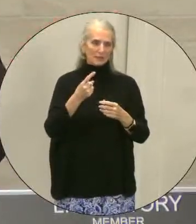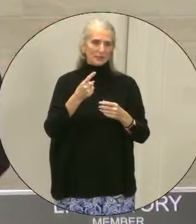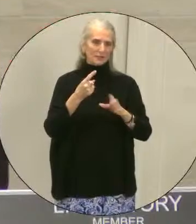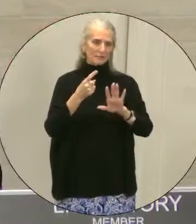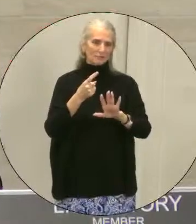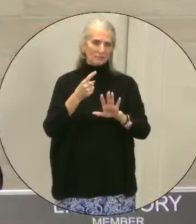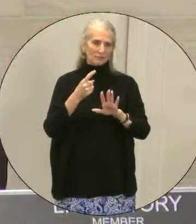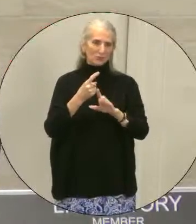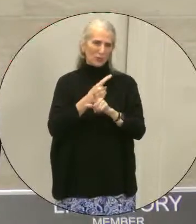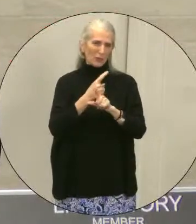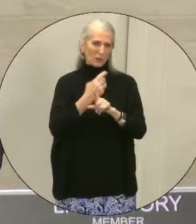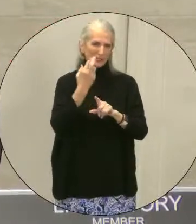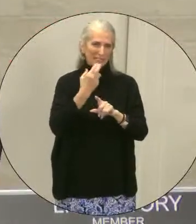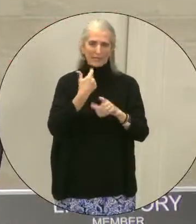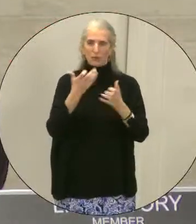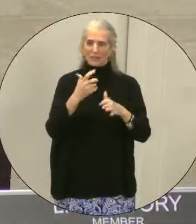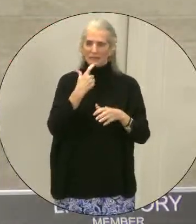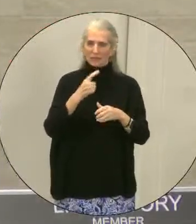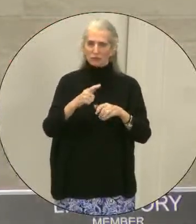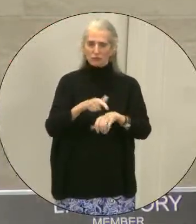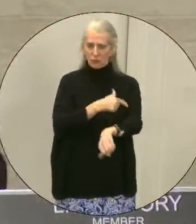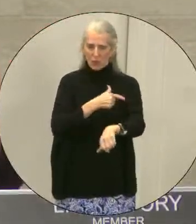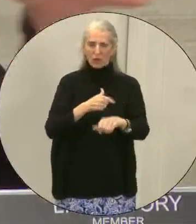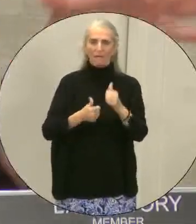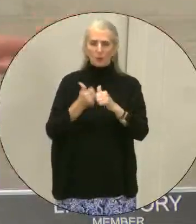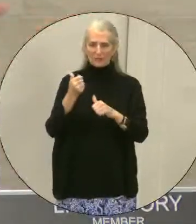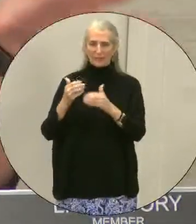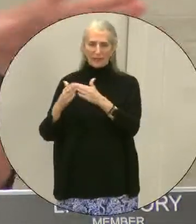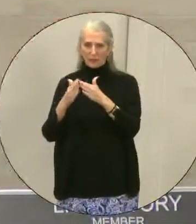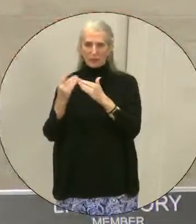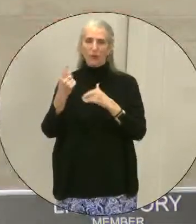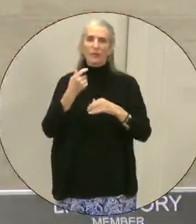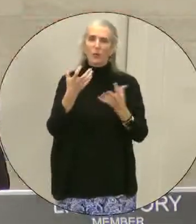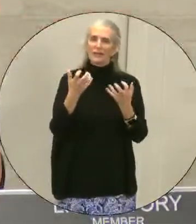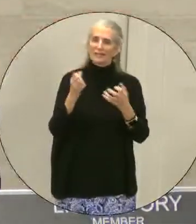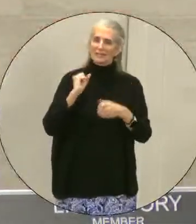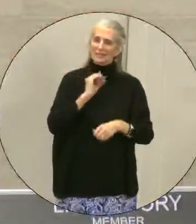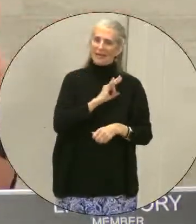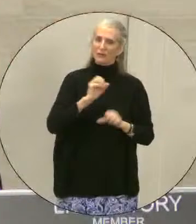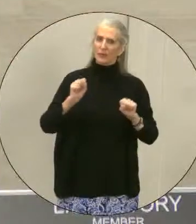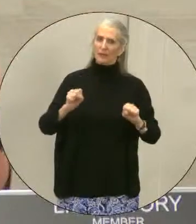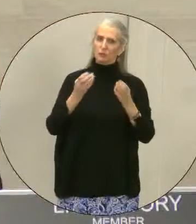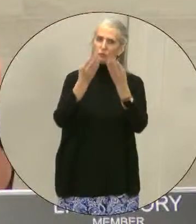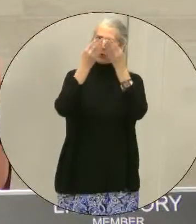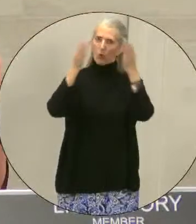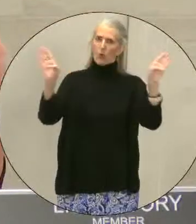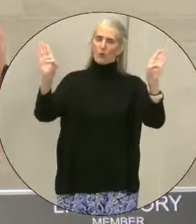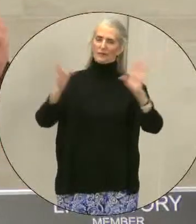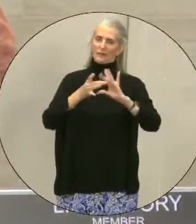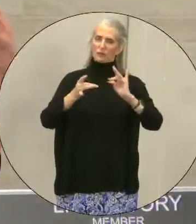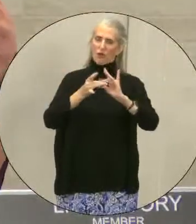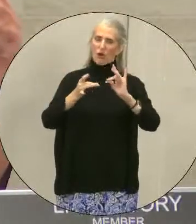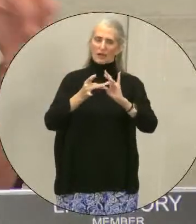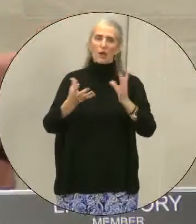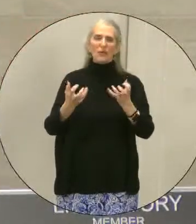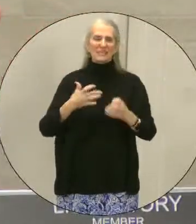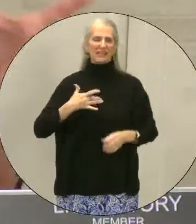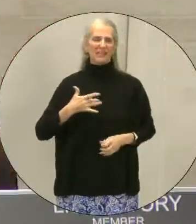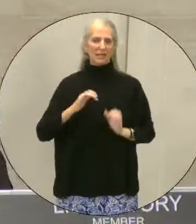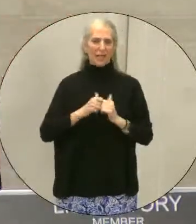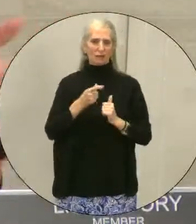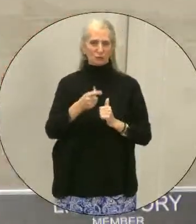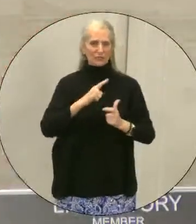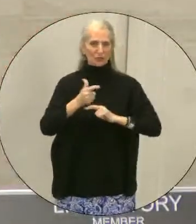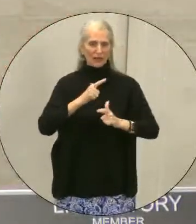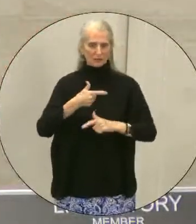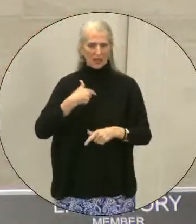staff one too long. I was mostly in the community one. I wanted the staff to be able to talk openly, but I wanted to kind of just get a feel for how she was interacting. I went in and I really